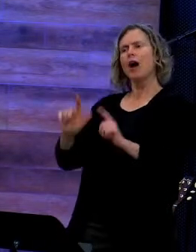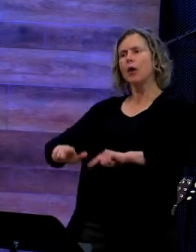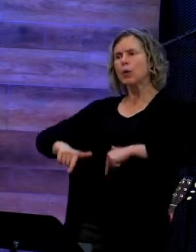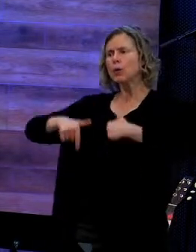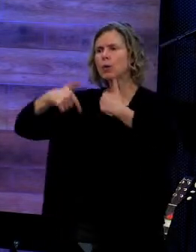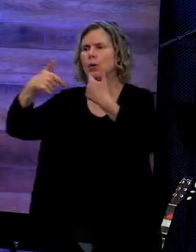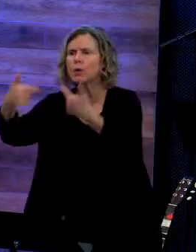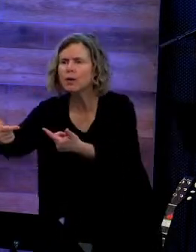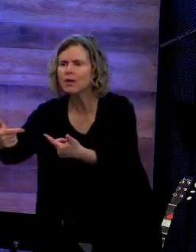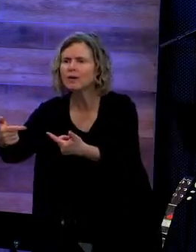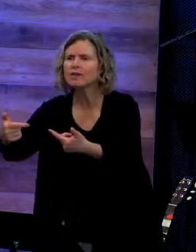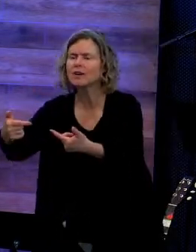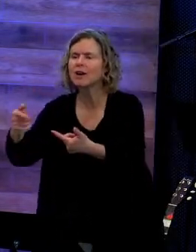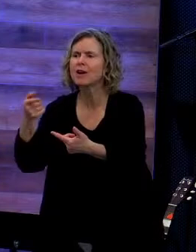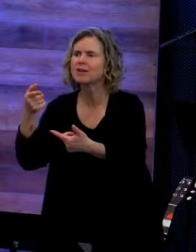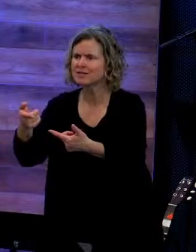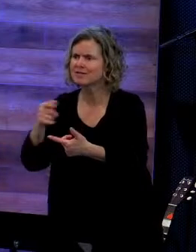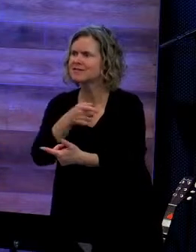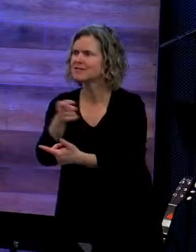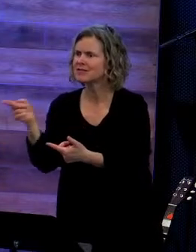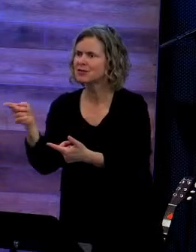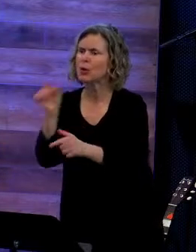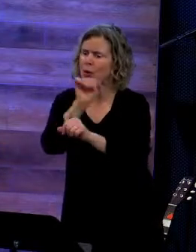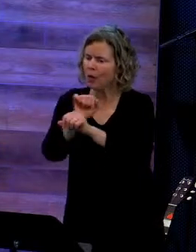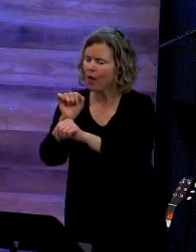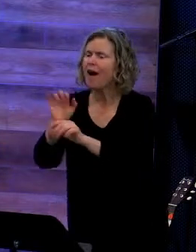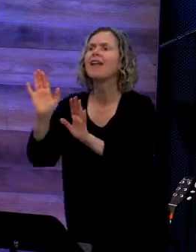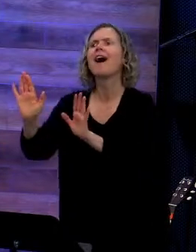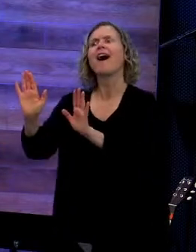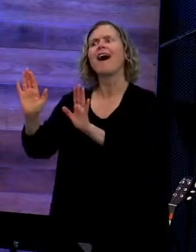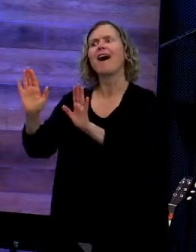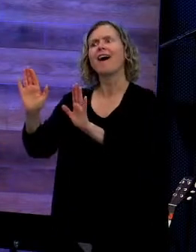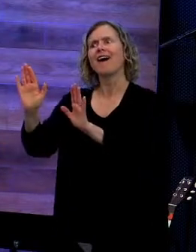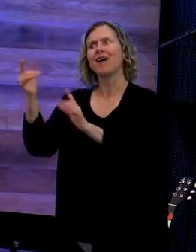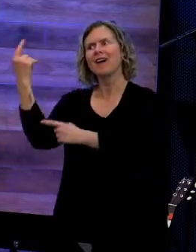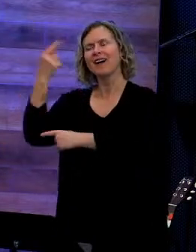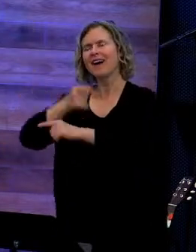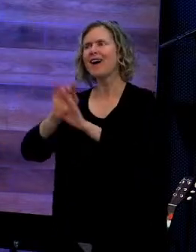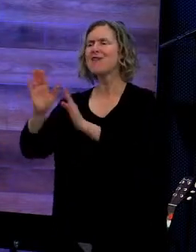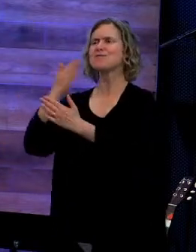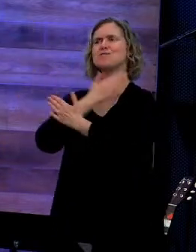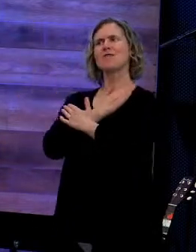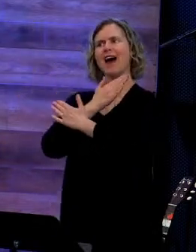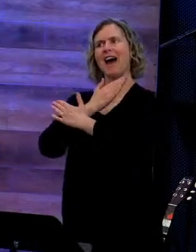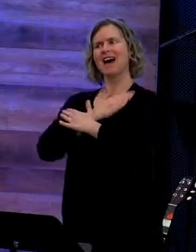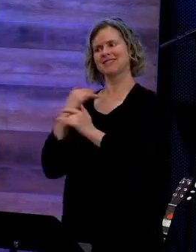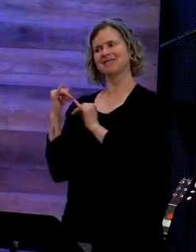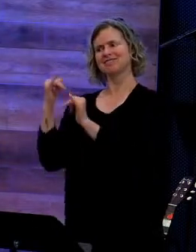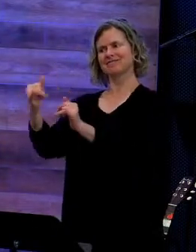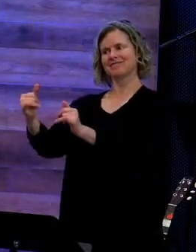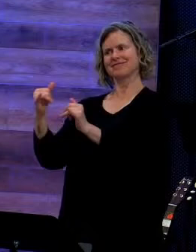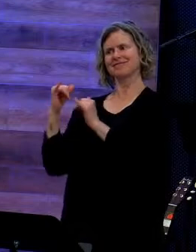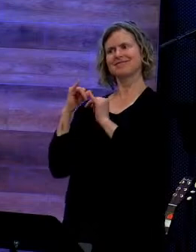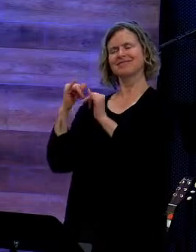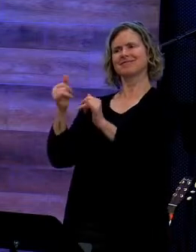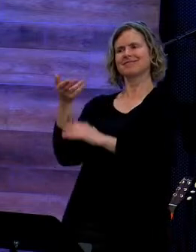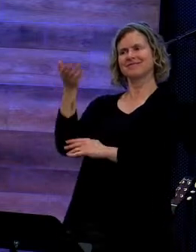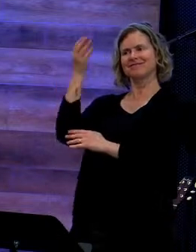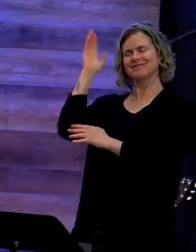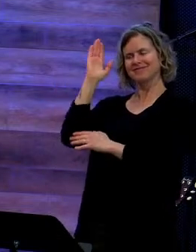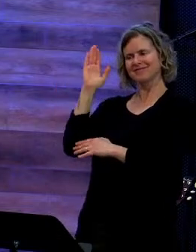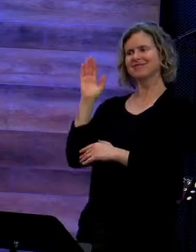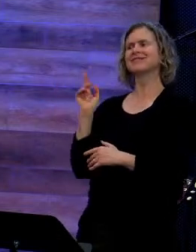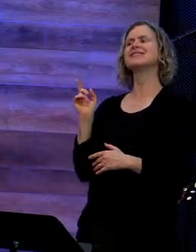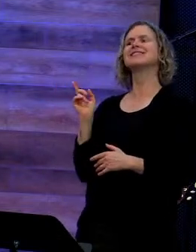maybe this is new for you this morning, the idea that one of the ways that God cares for you is by suggesting that it is